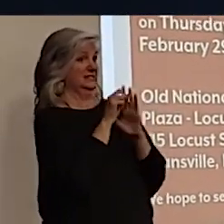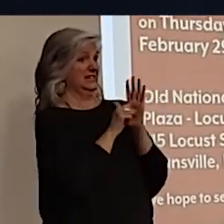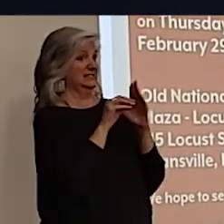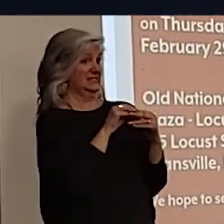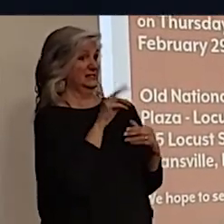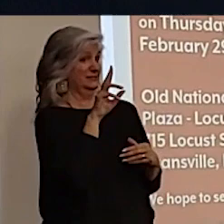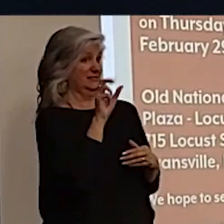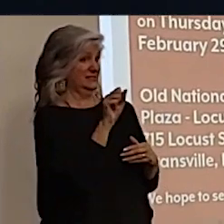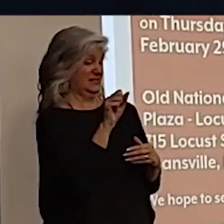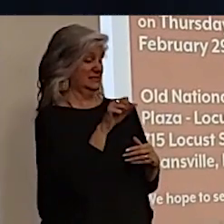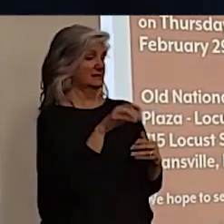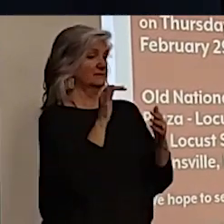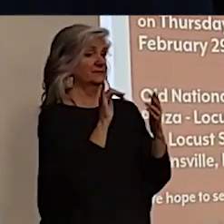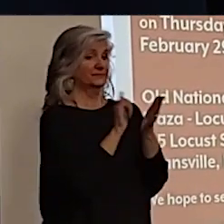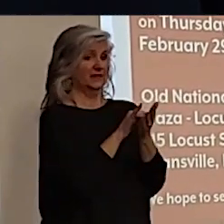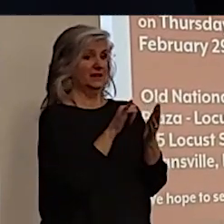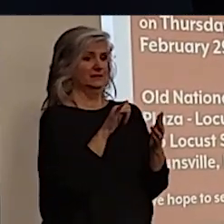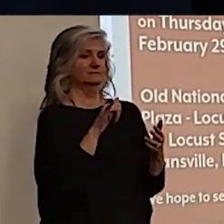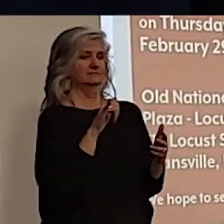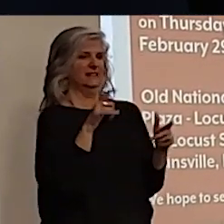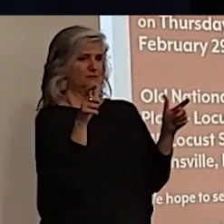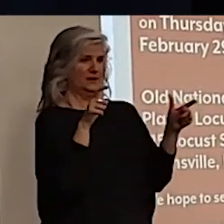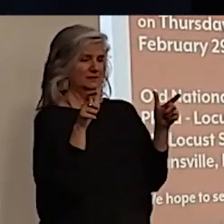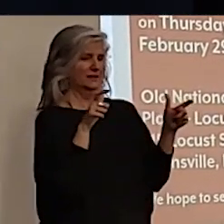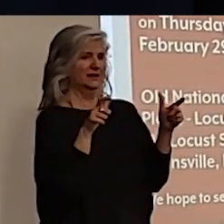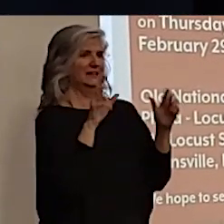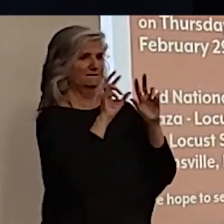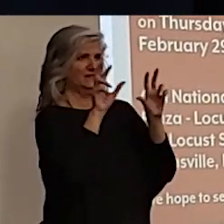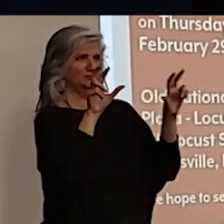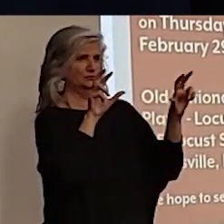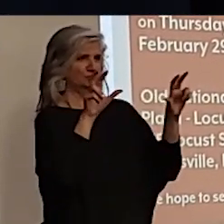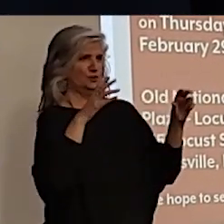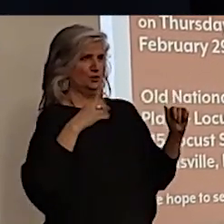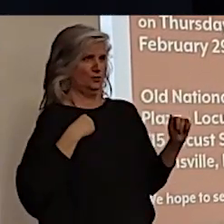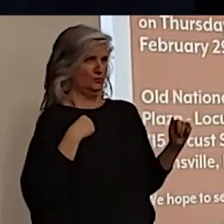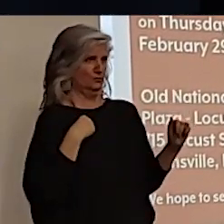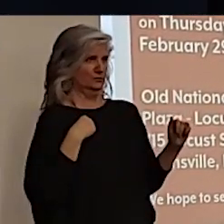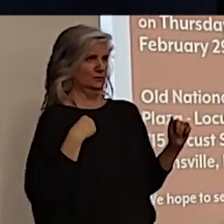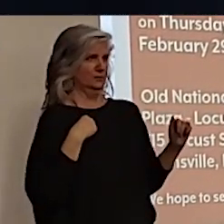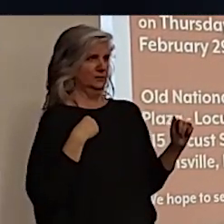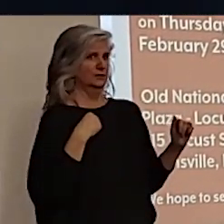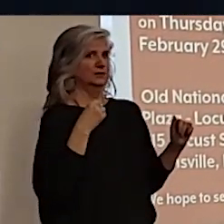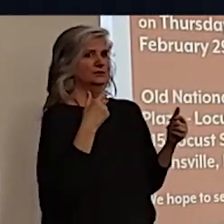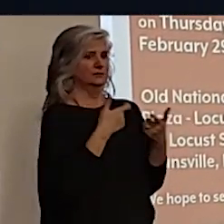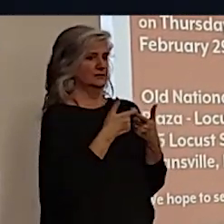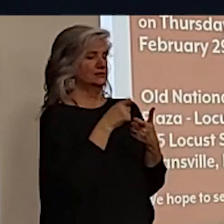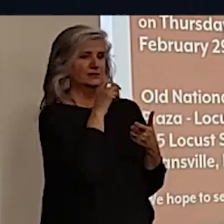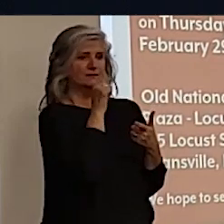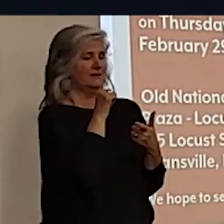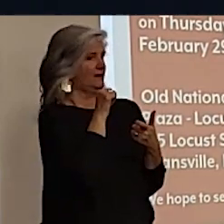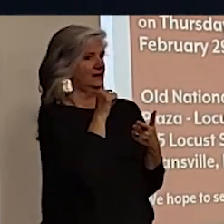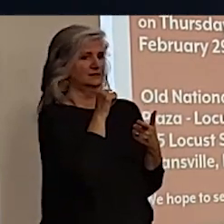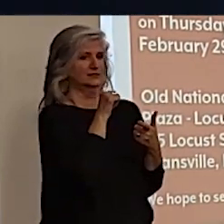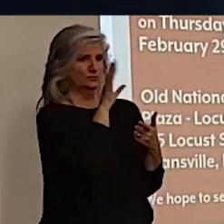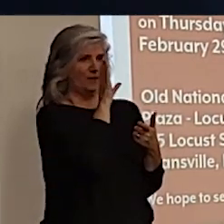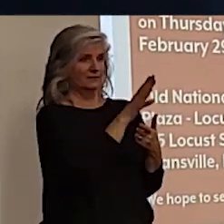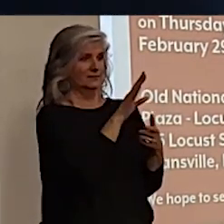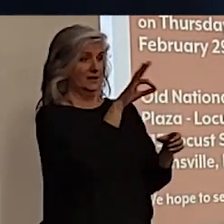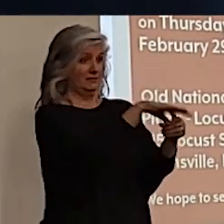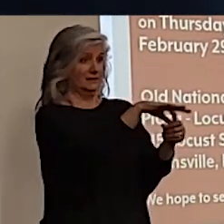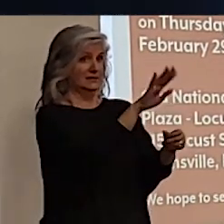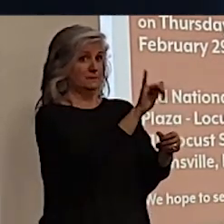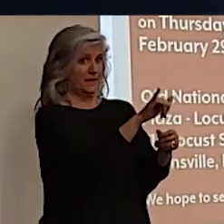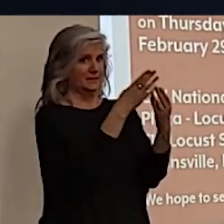where those that regulate the investor-owned utilities are not either directly elected by the